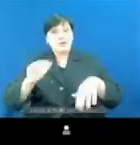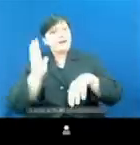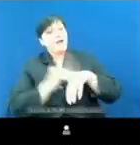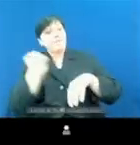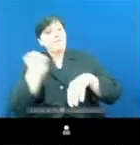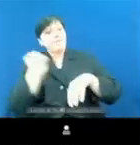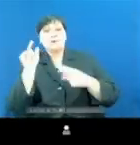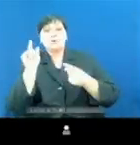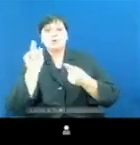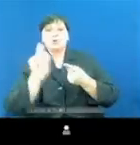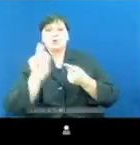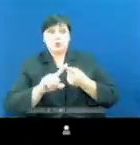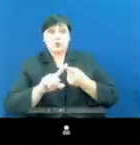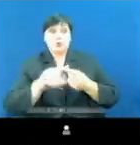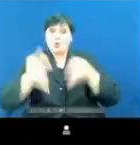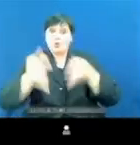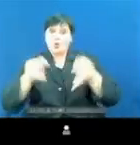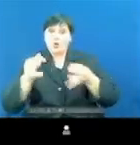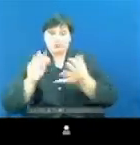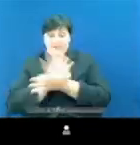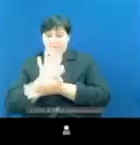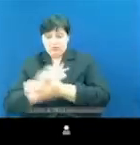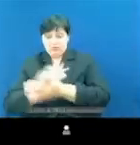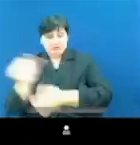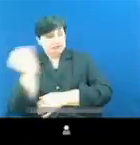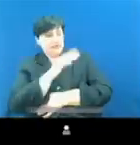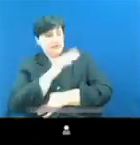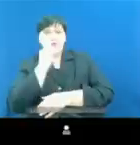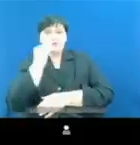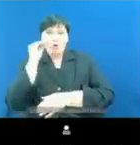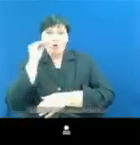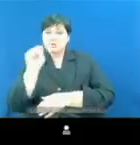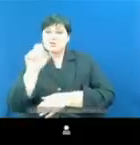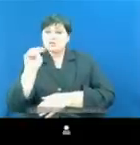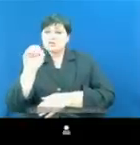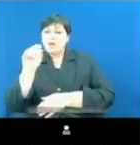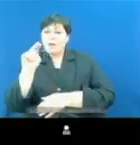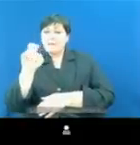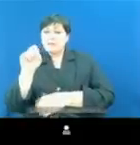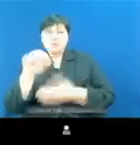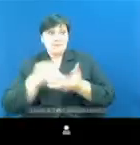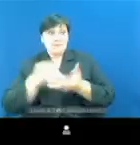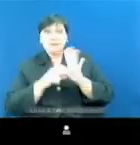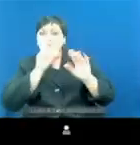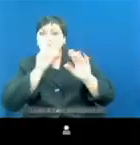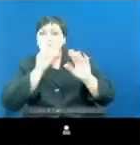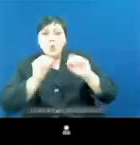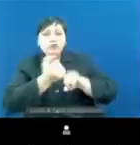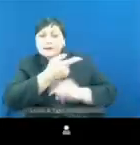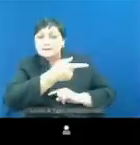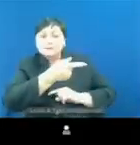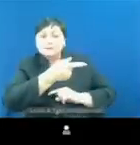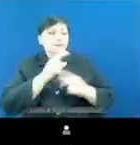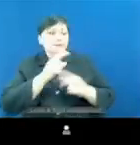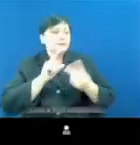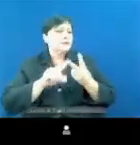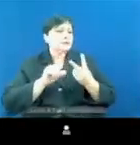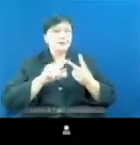summons sent to their home. And so the person's never been arrested, has never been administratively